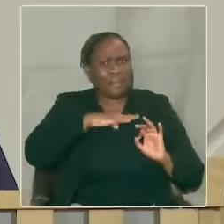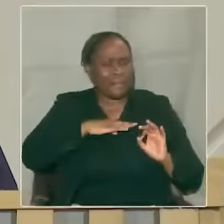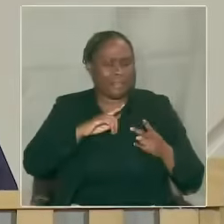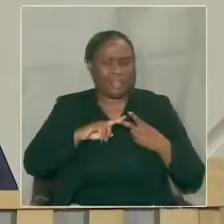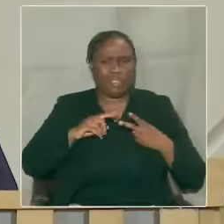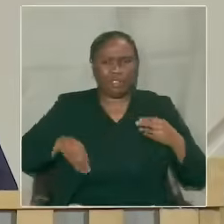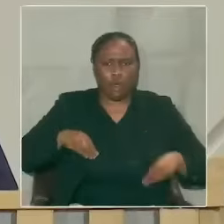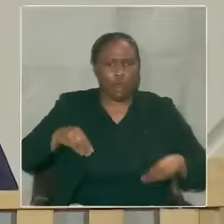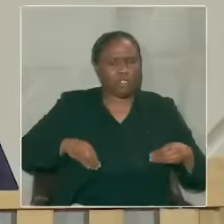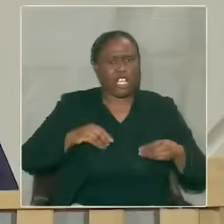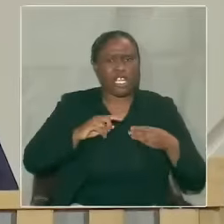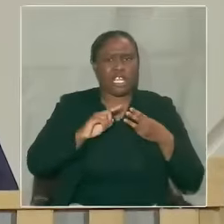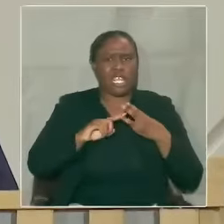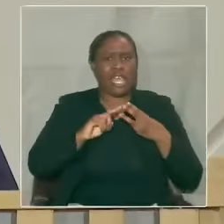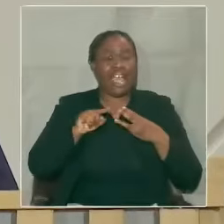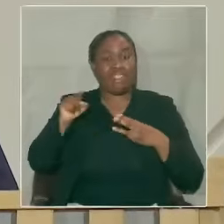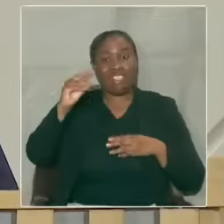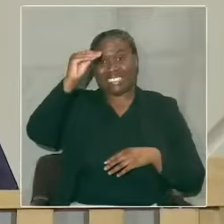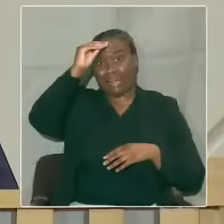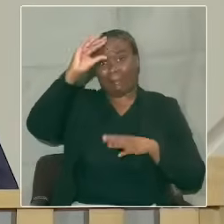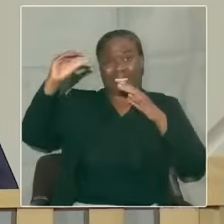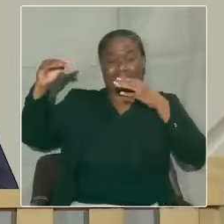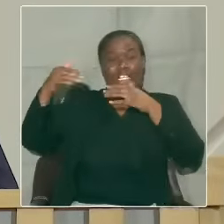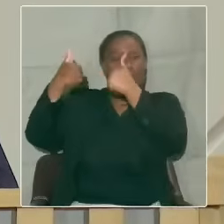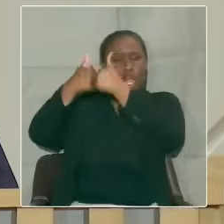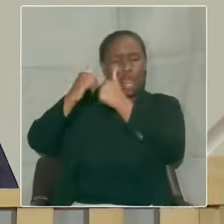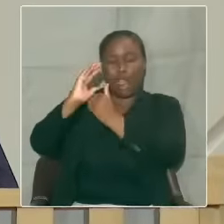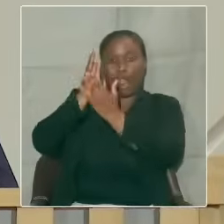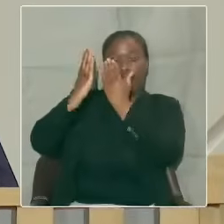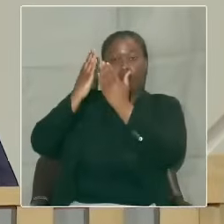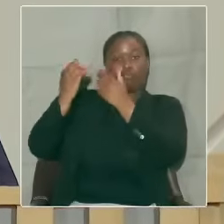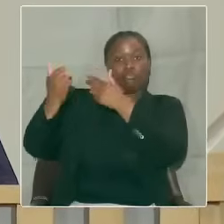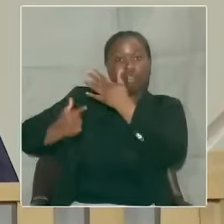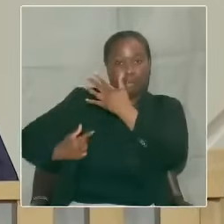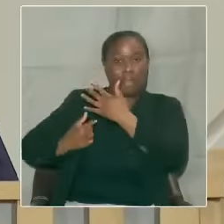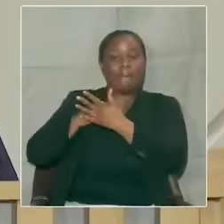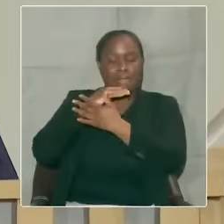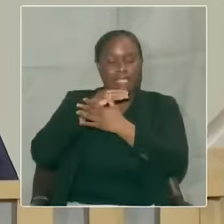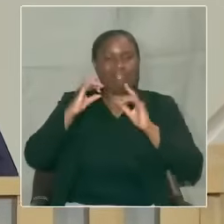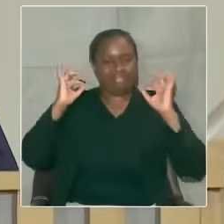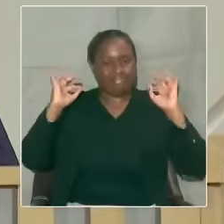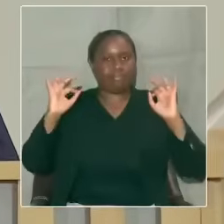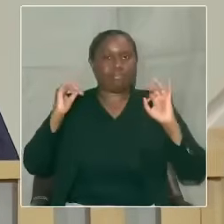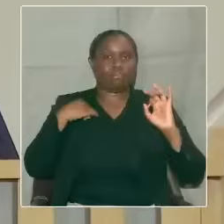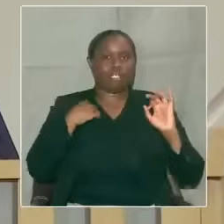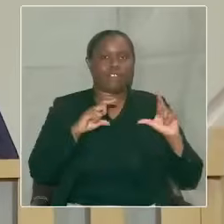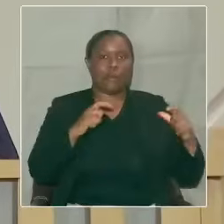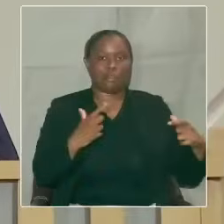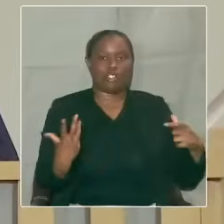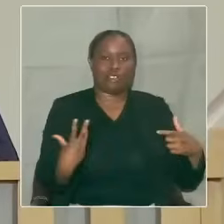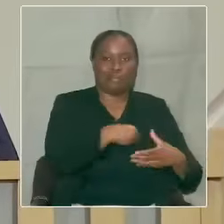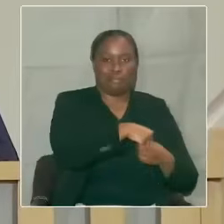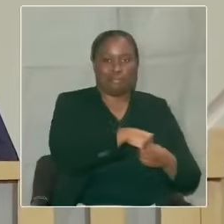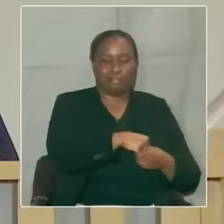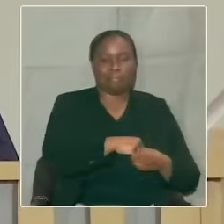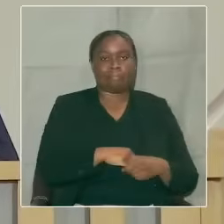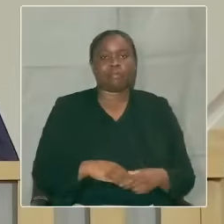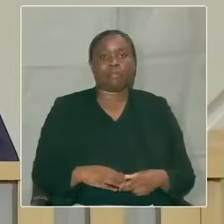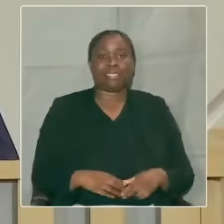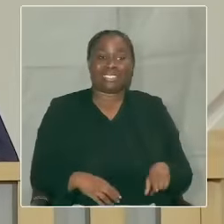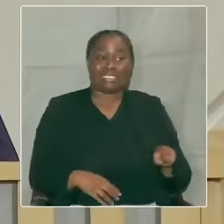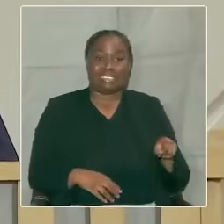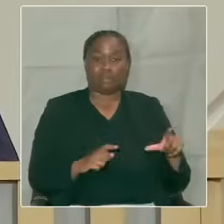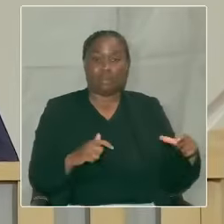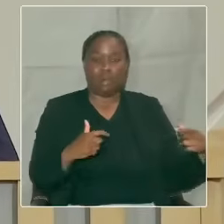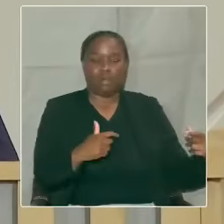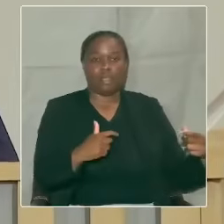or systemic challenges within SAPS. There is no doubt that I must participate actively. Such inquiry